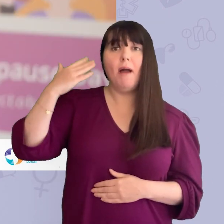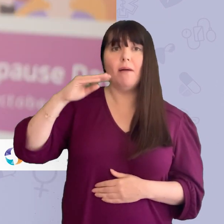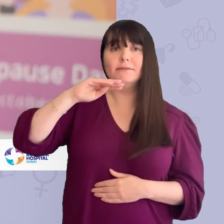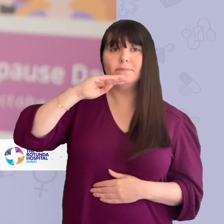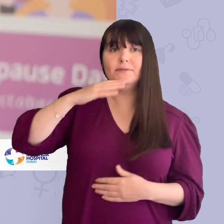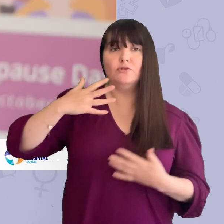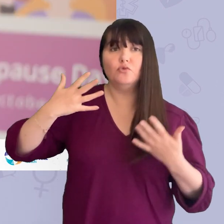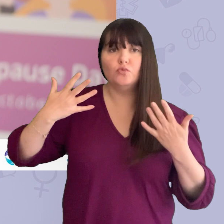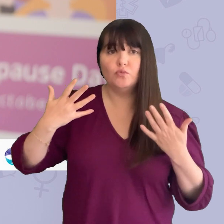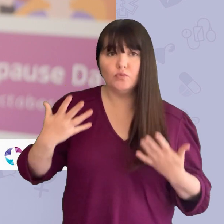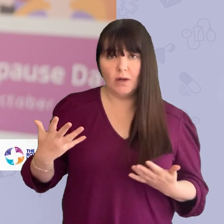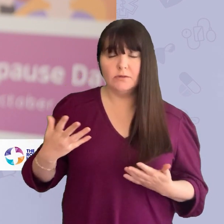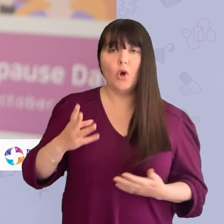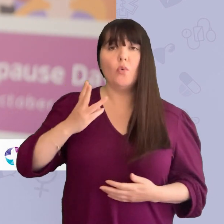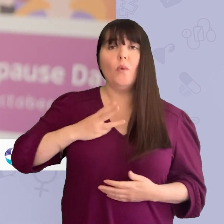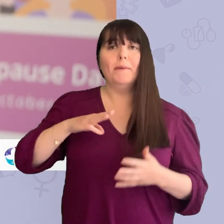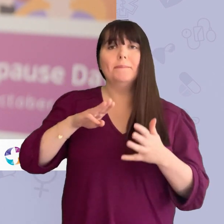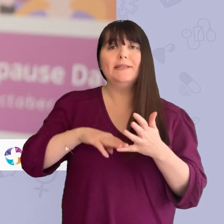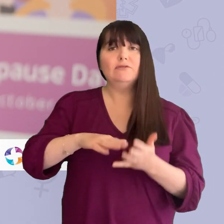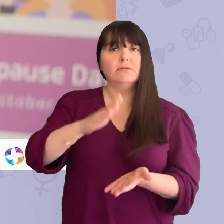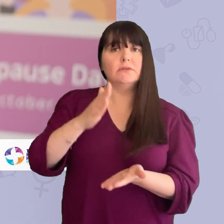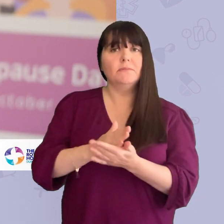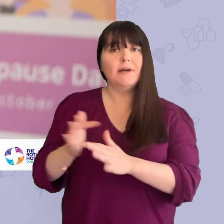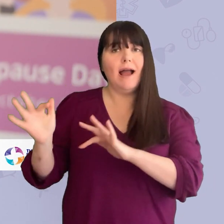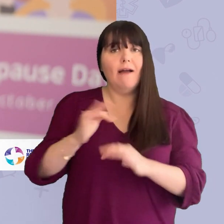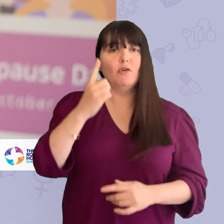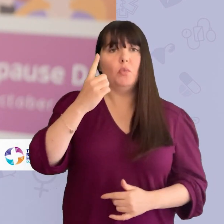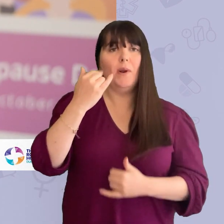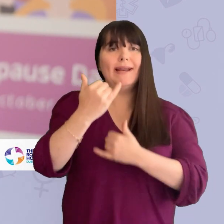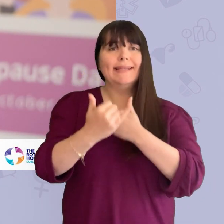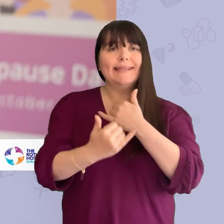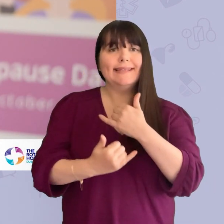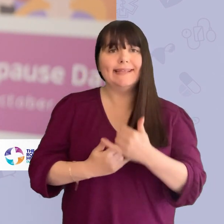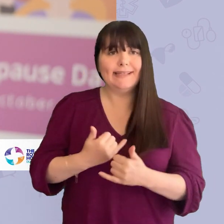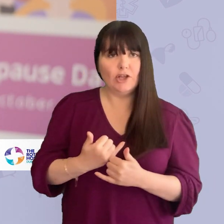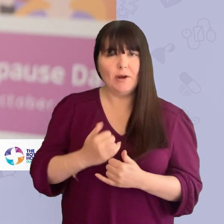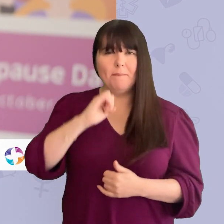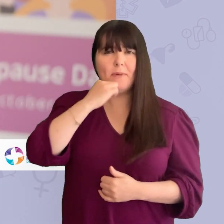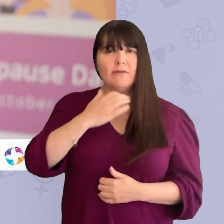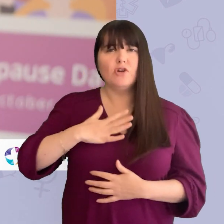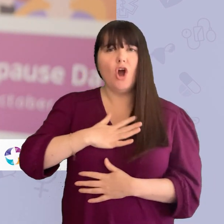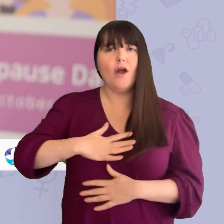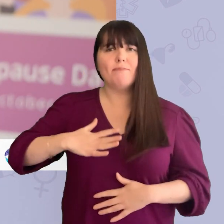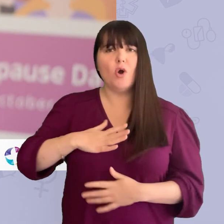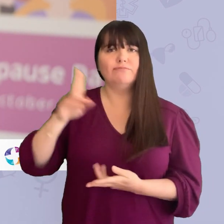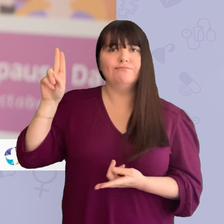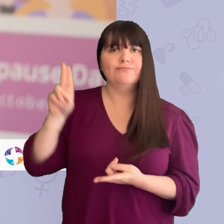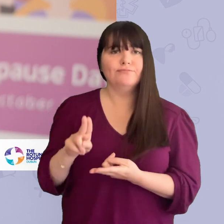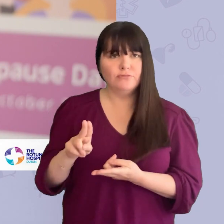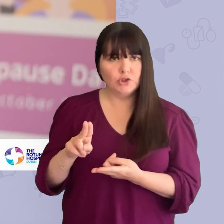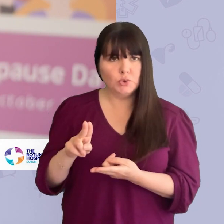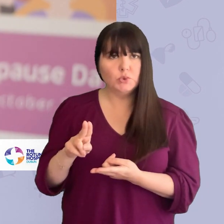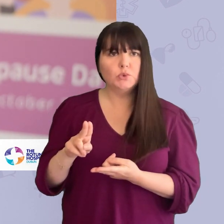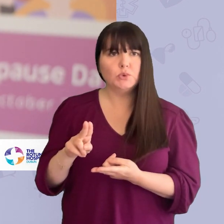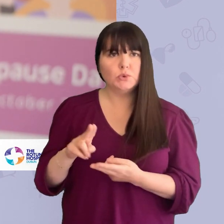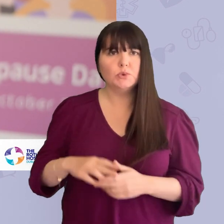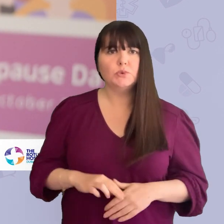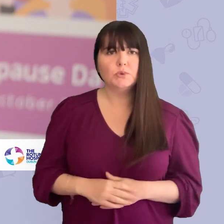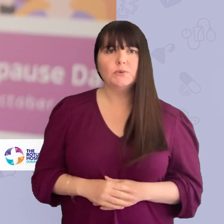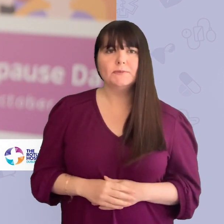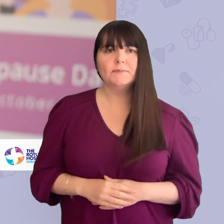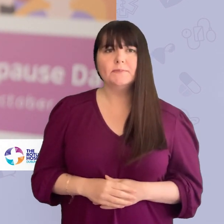Menopause is when a woman's periods have stopped for at least 1 year. It's due to a reduction in estrogen and progesterone when the ovaries stop